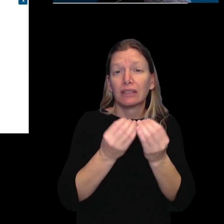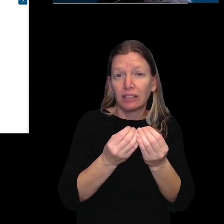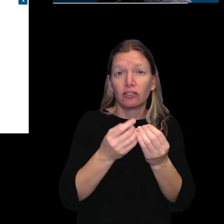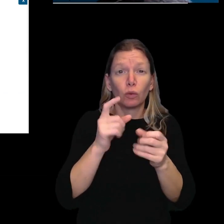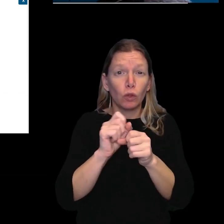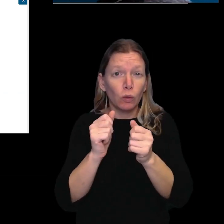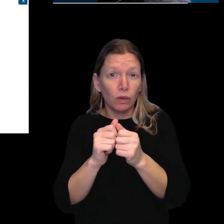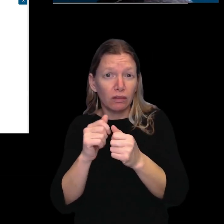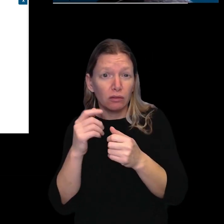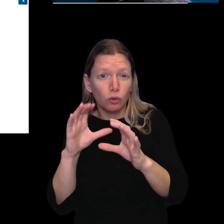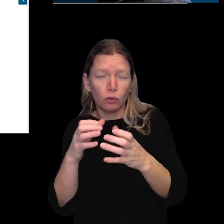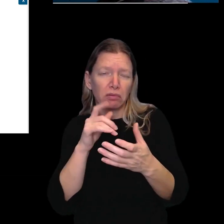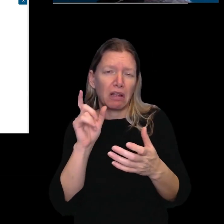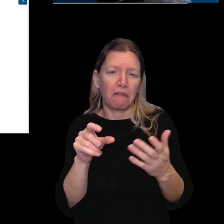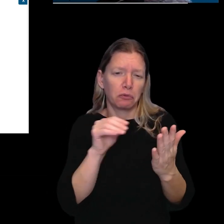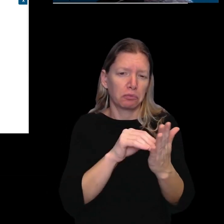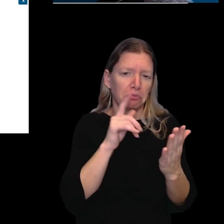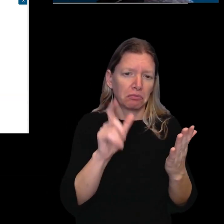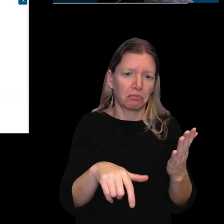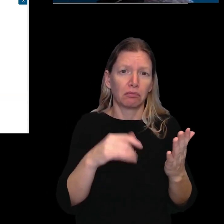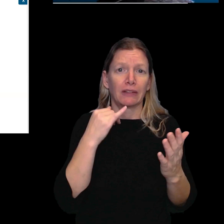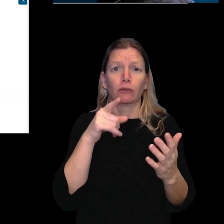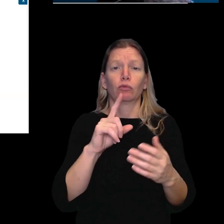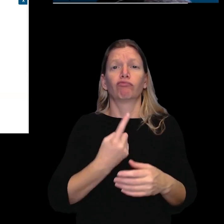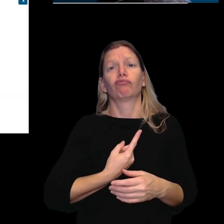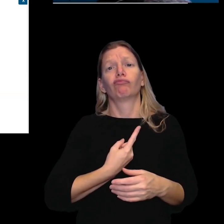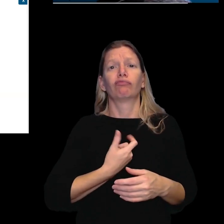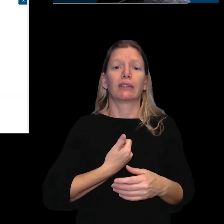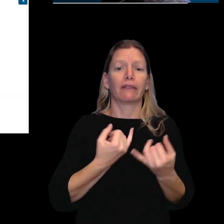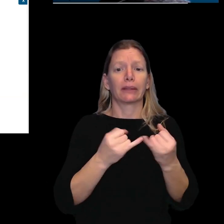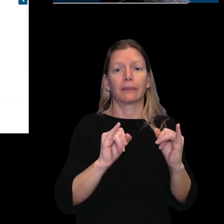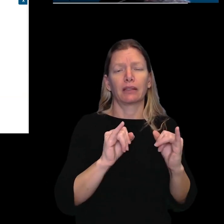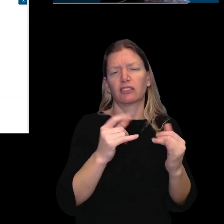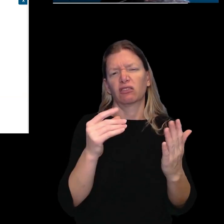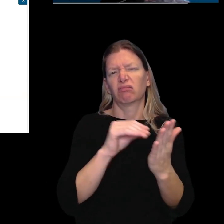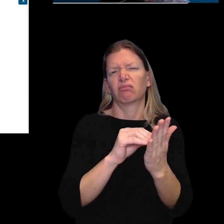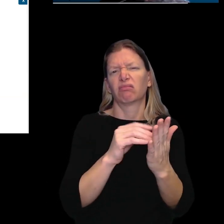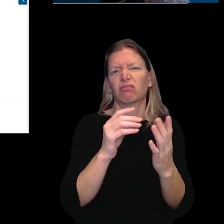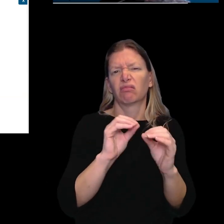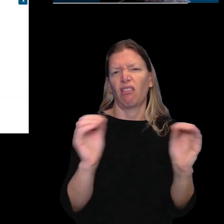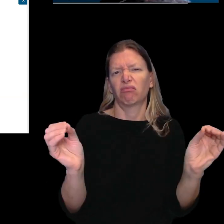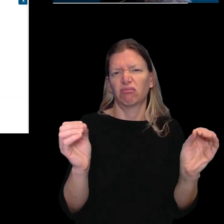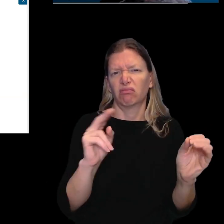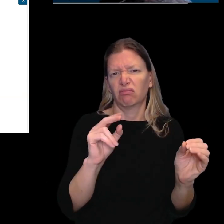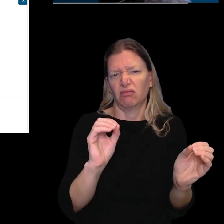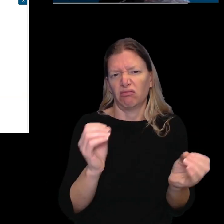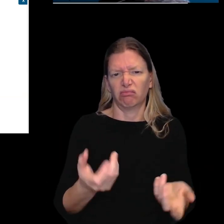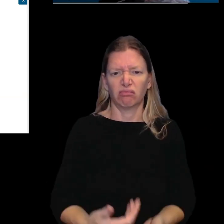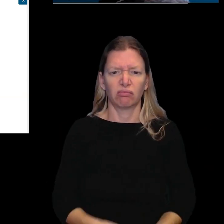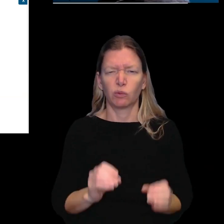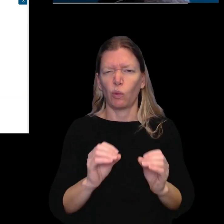really necessary unless you're working for a specific group. If you're just an individual surveyor, you don't need